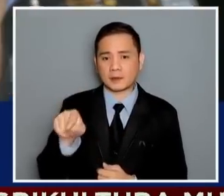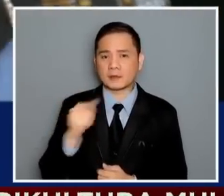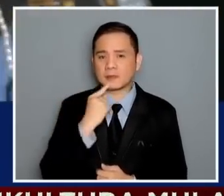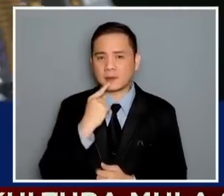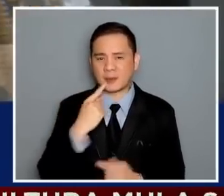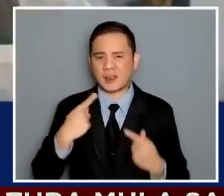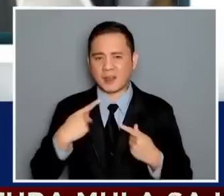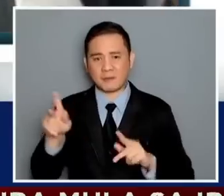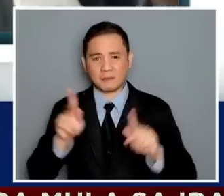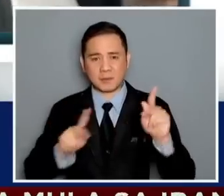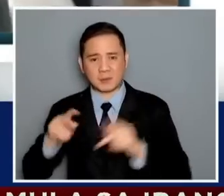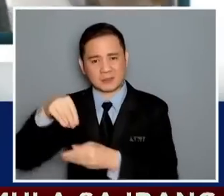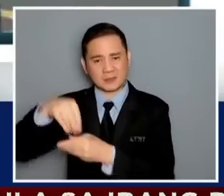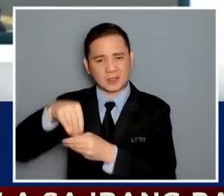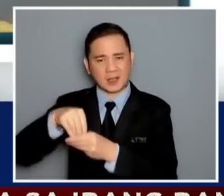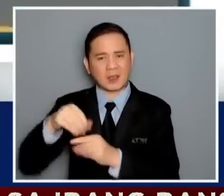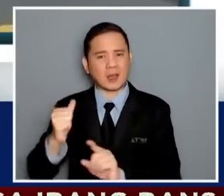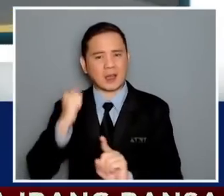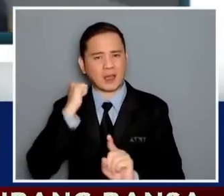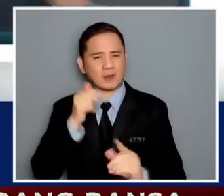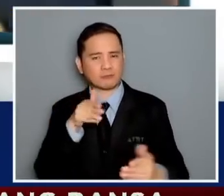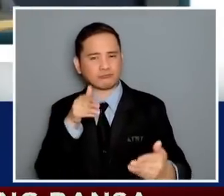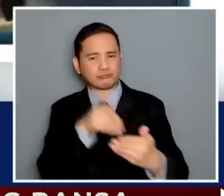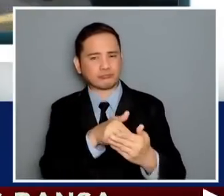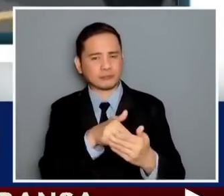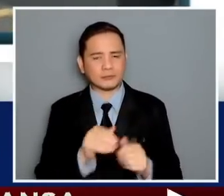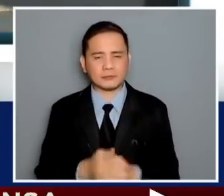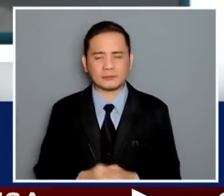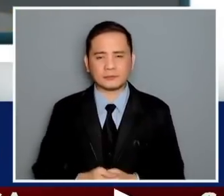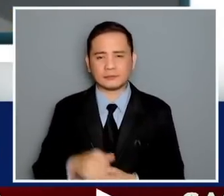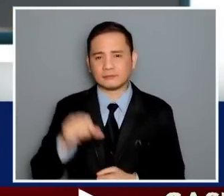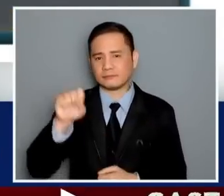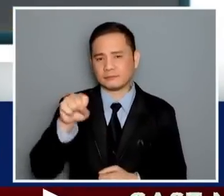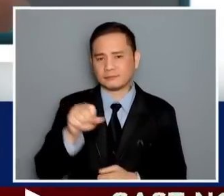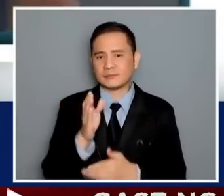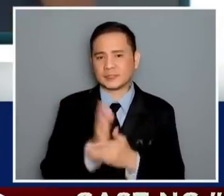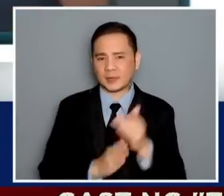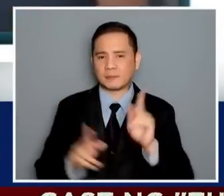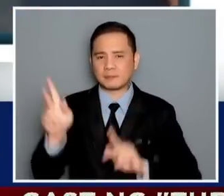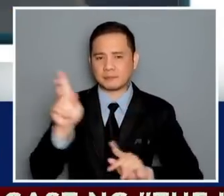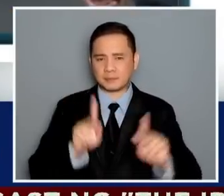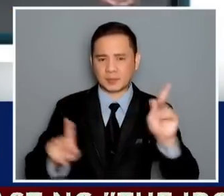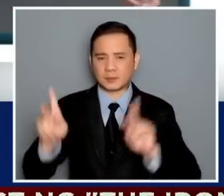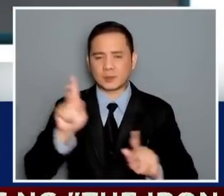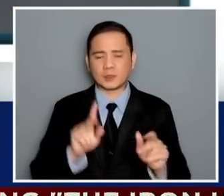kanya. Of course, there could be some individuals who may not be